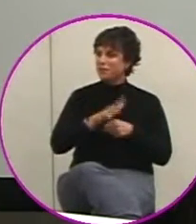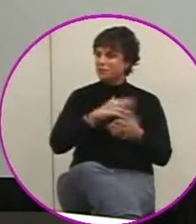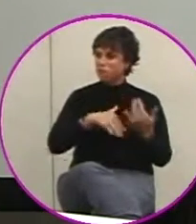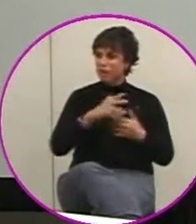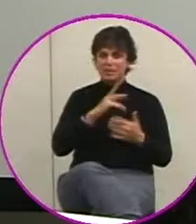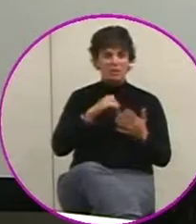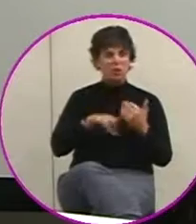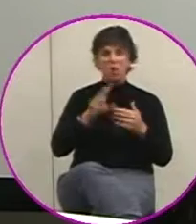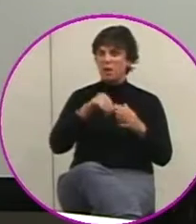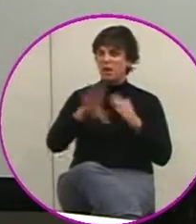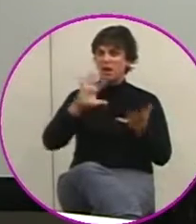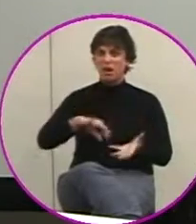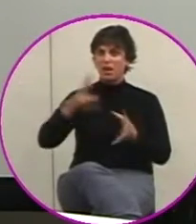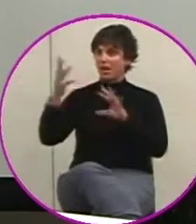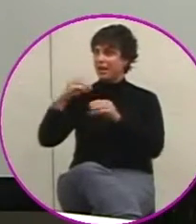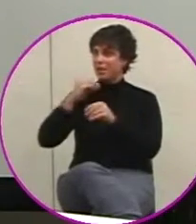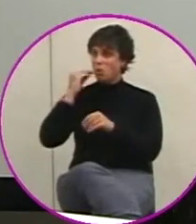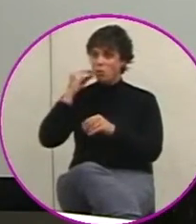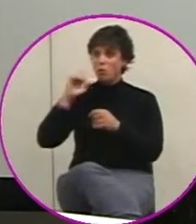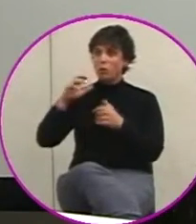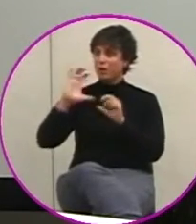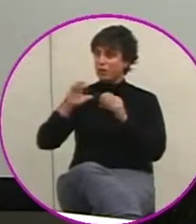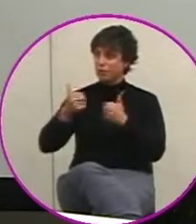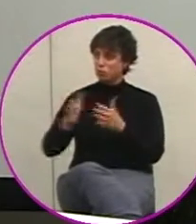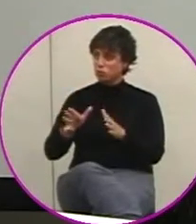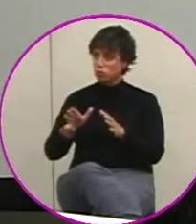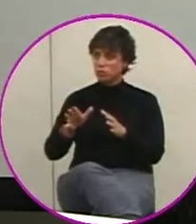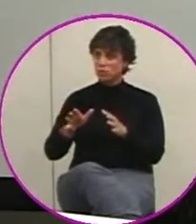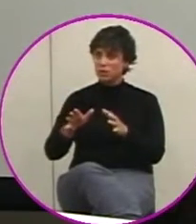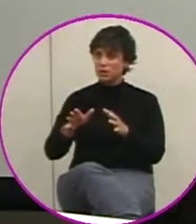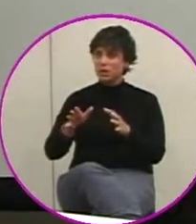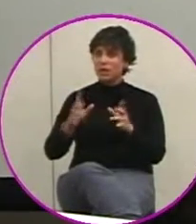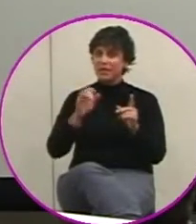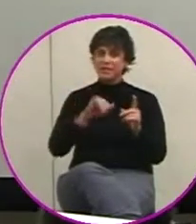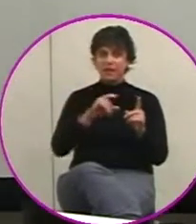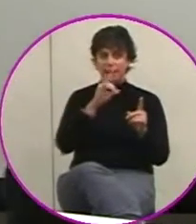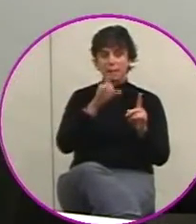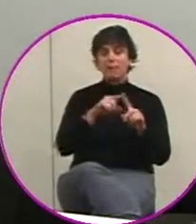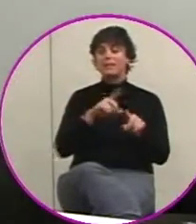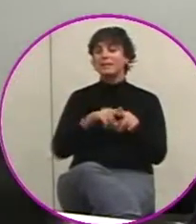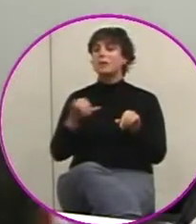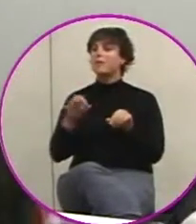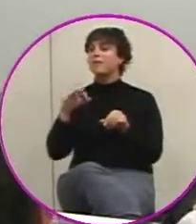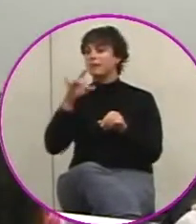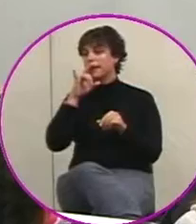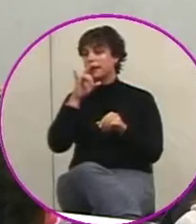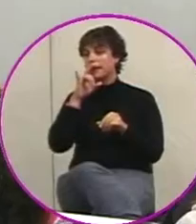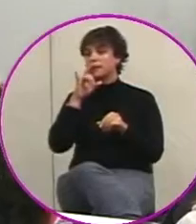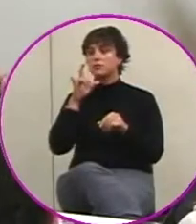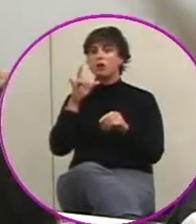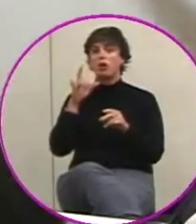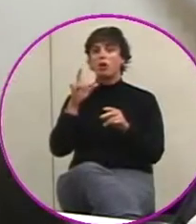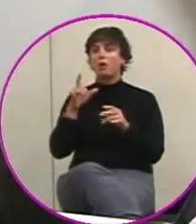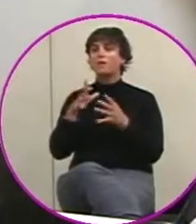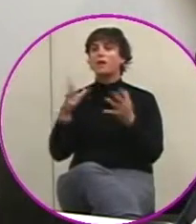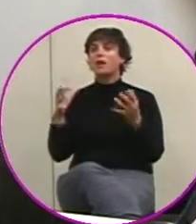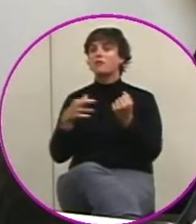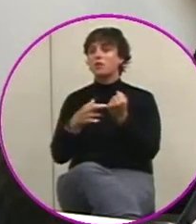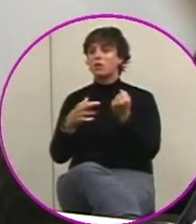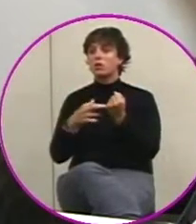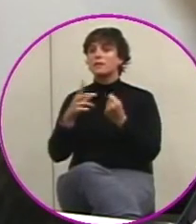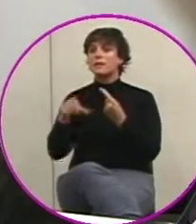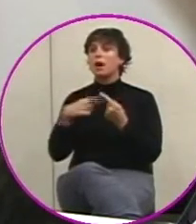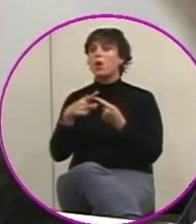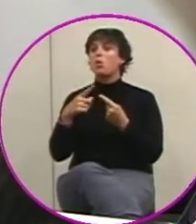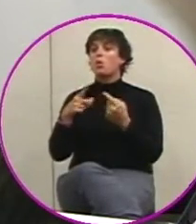they'll wreak havoc in a home or in a classroom? On the other side, if kids are getting lots of reinforcement